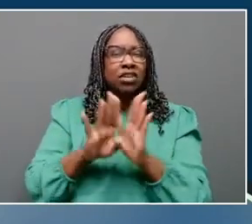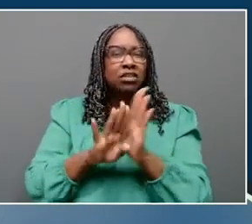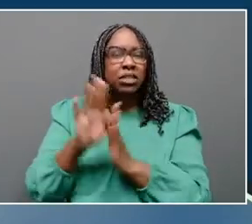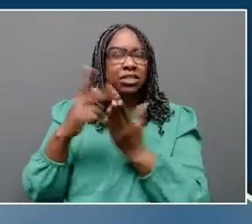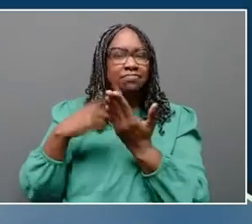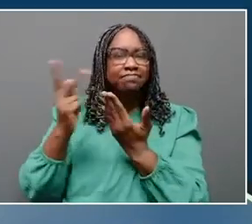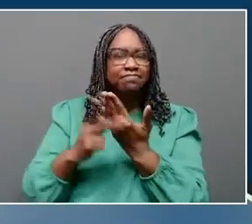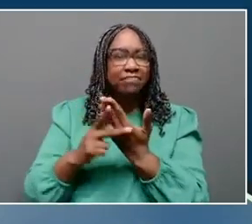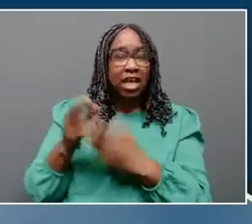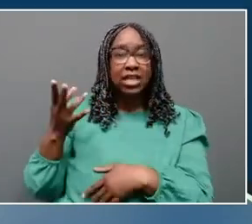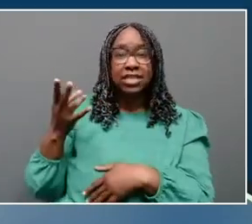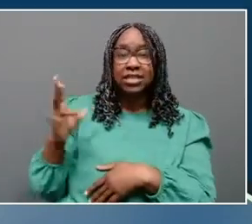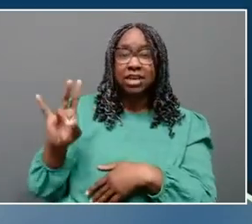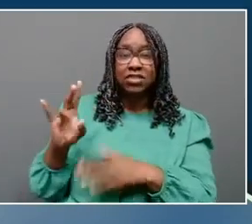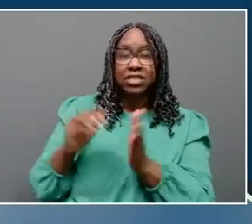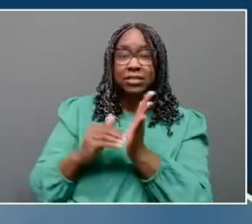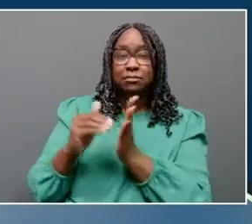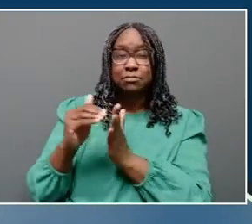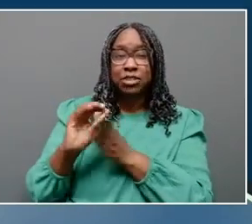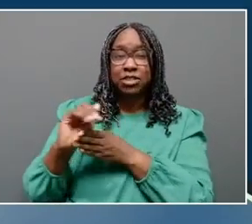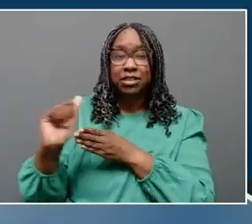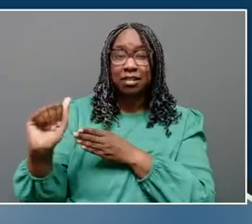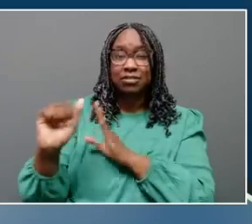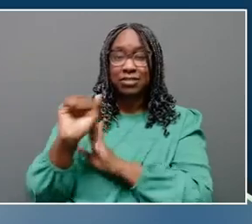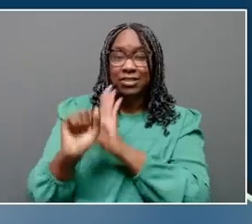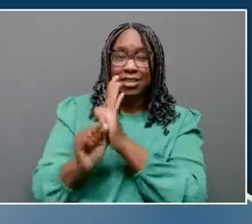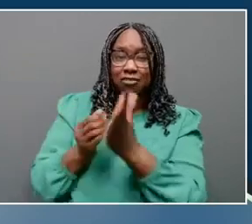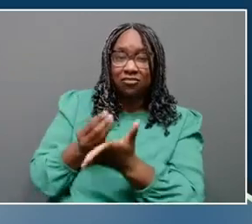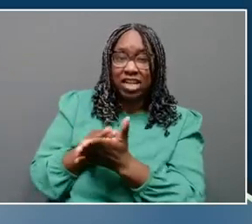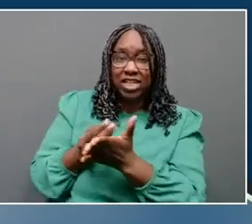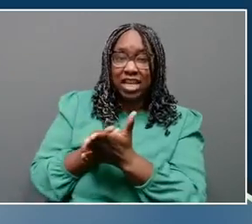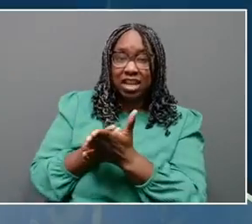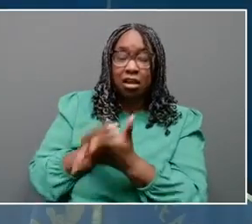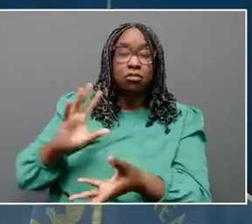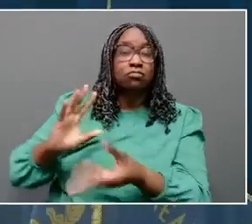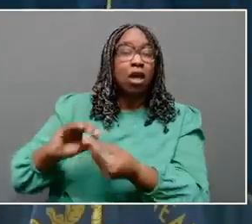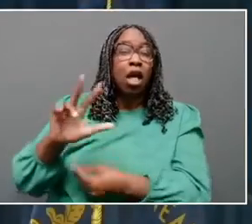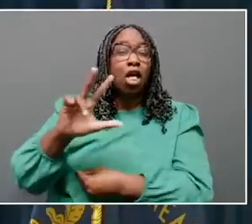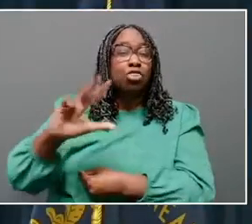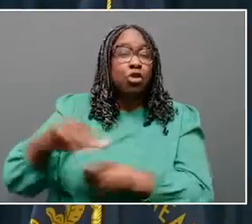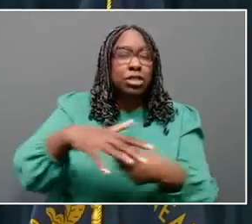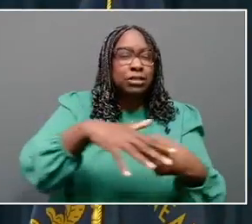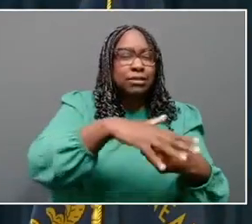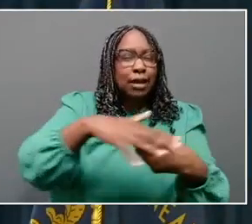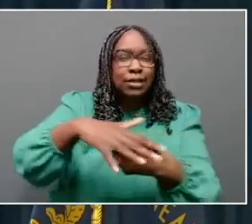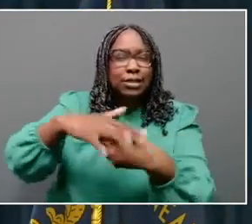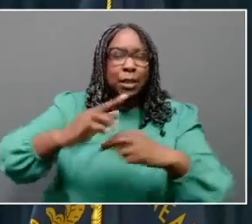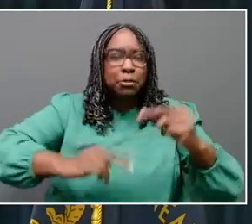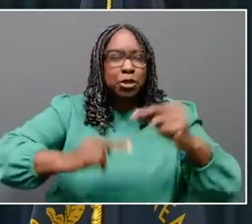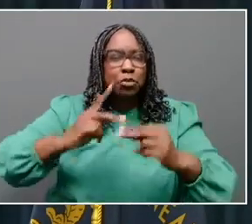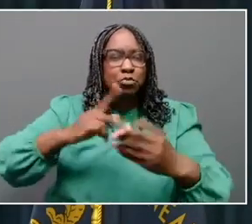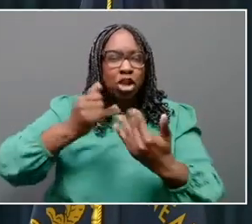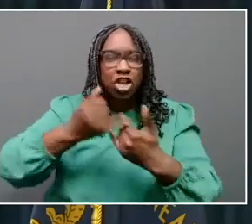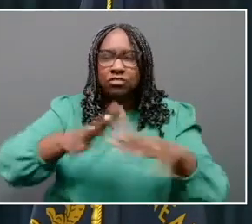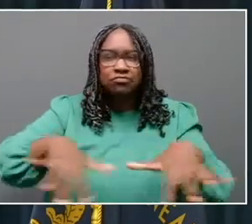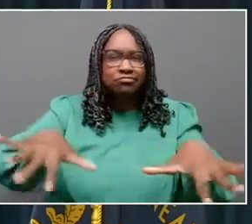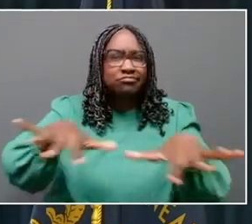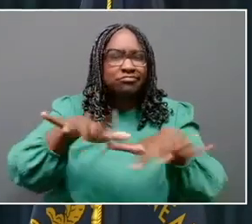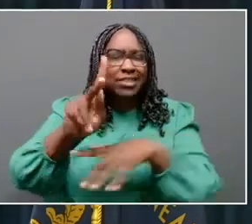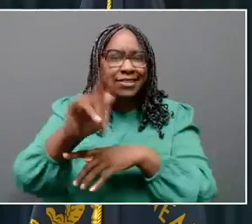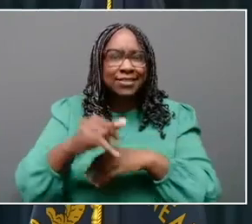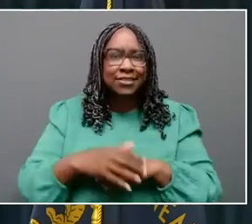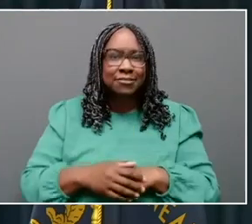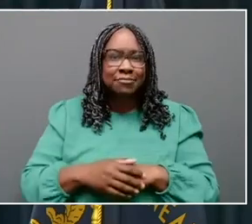$17 million in state funding for 30 sites and building development projects across the state. Those numbers include